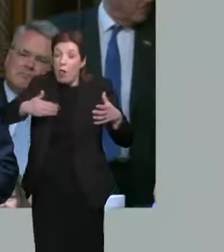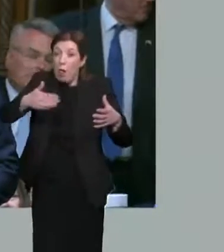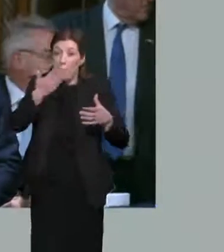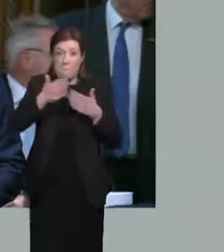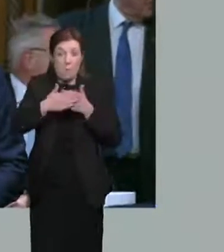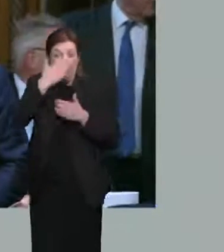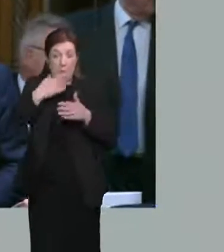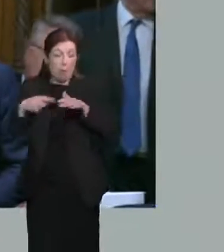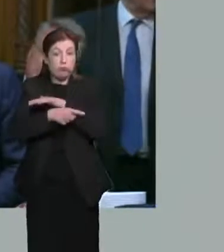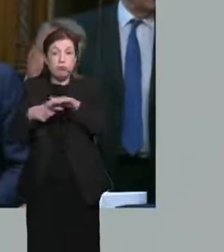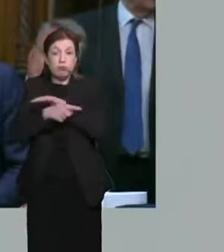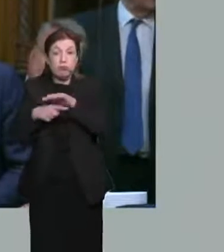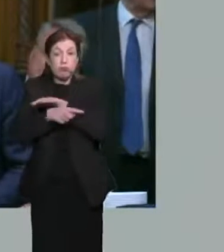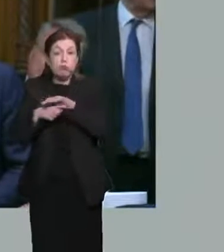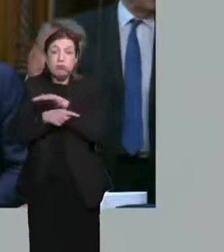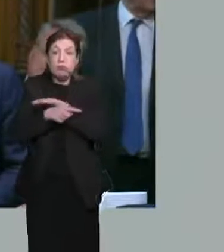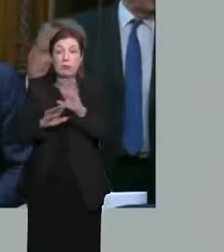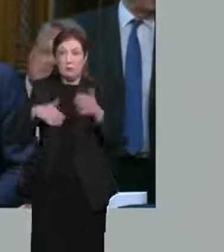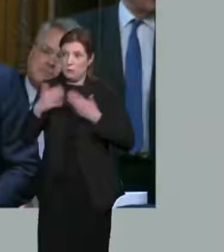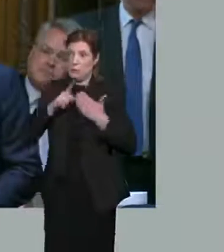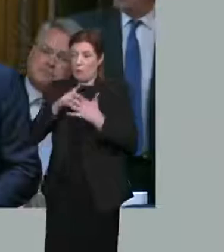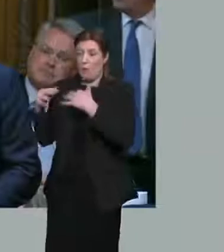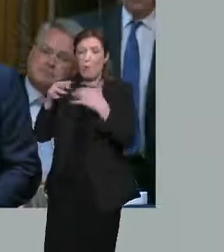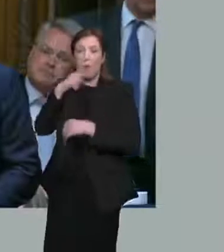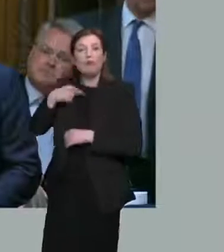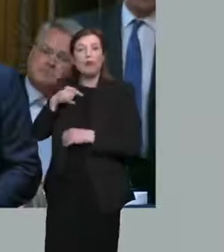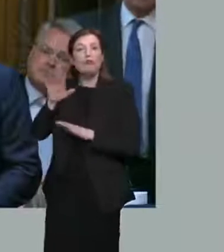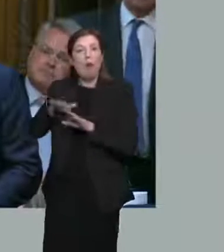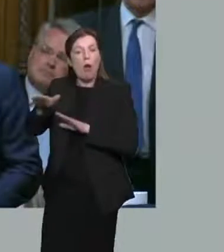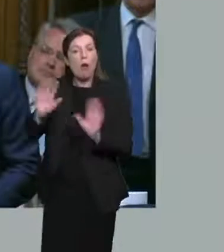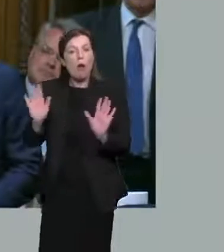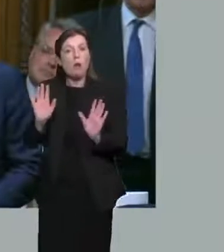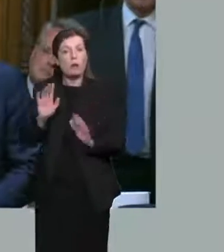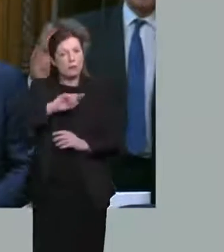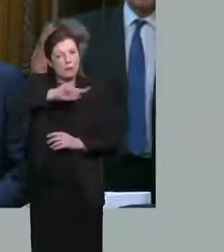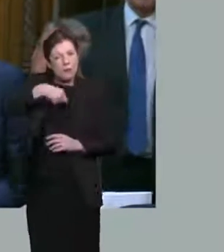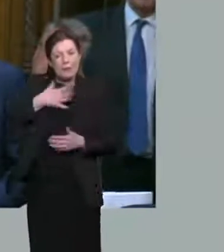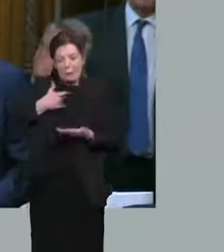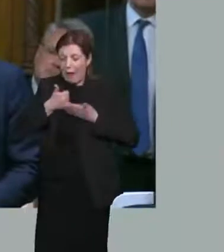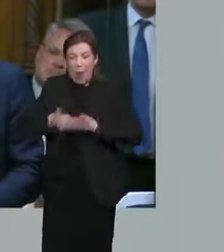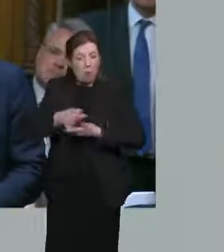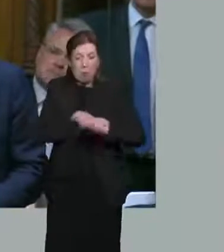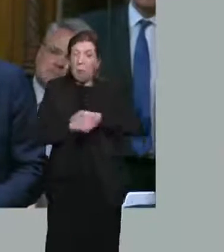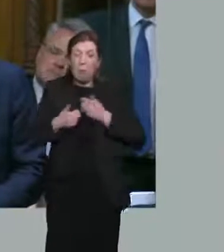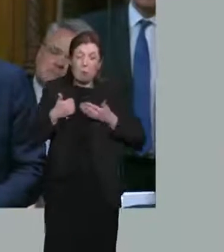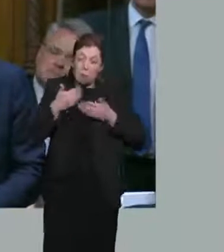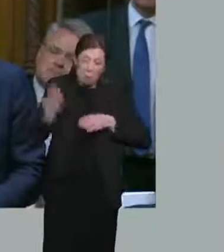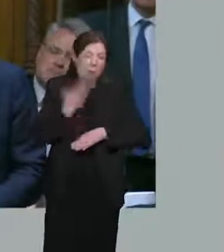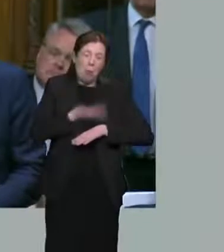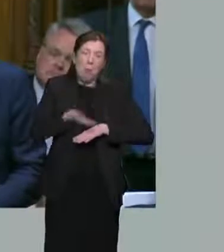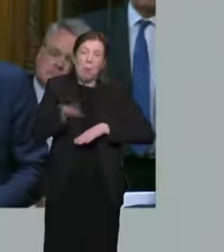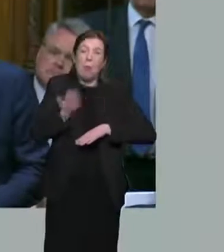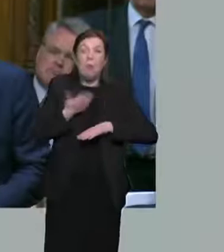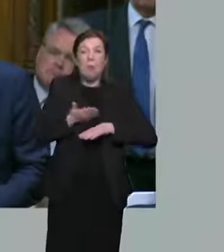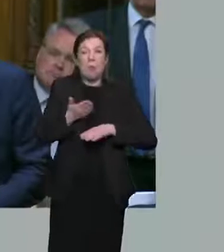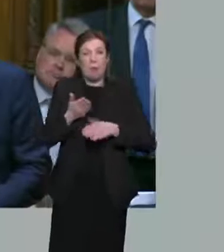Minister agree our response must still move much, much faster? with a shift to processing applications in the